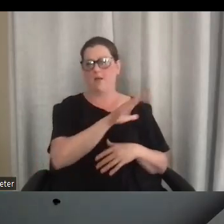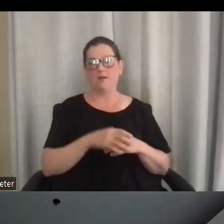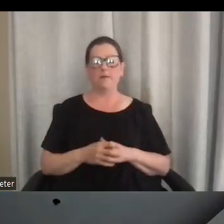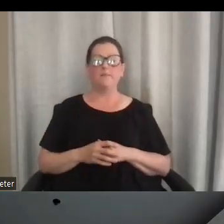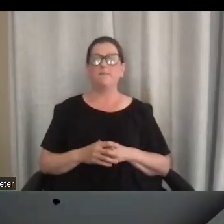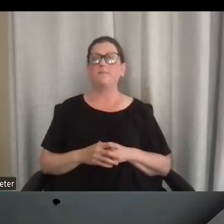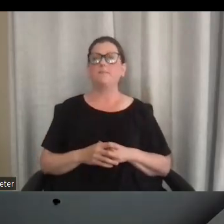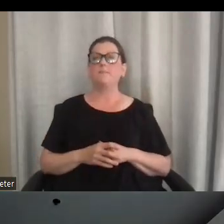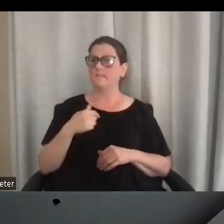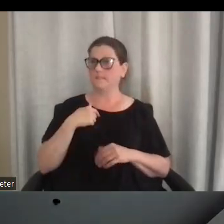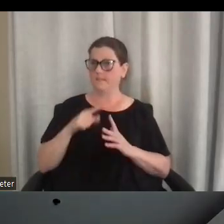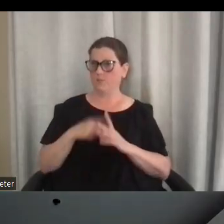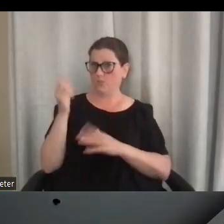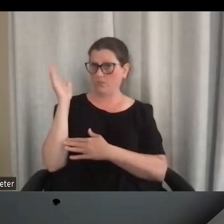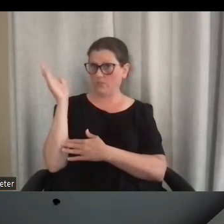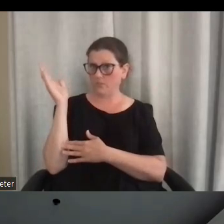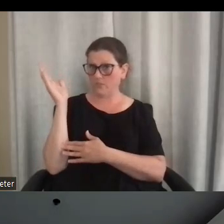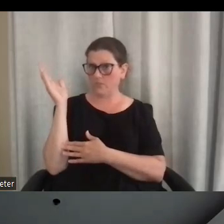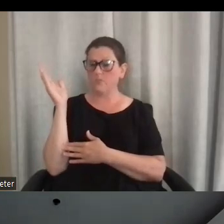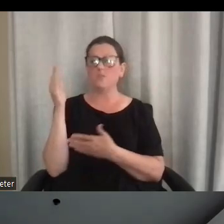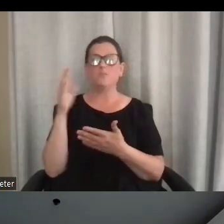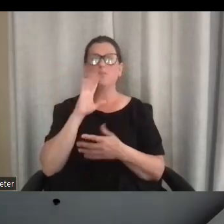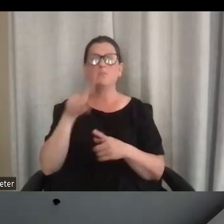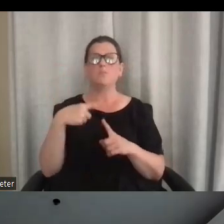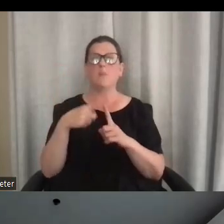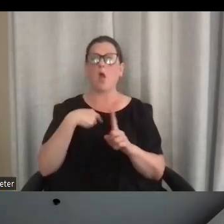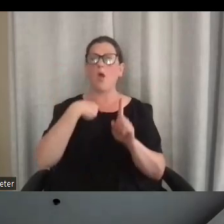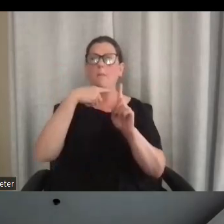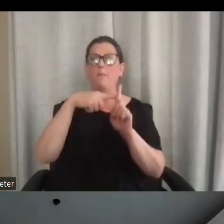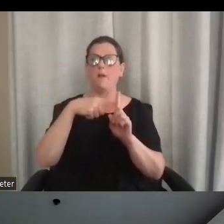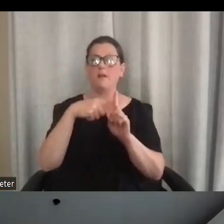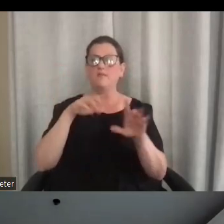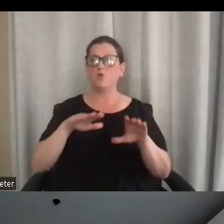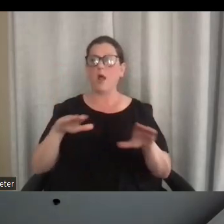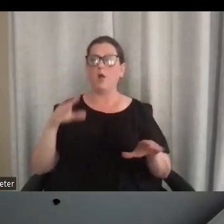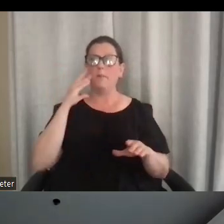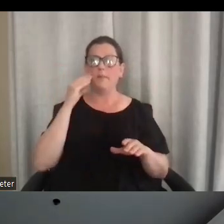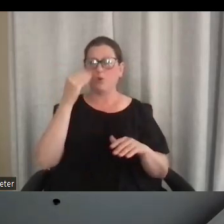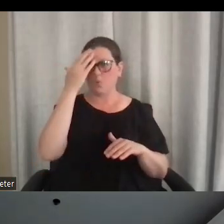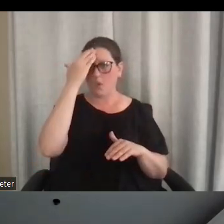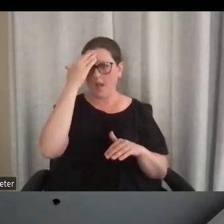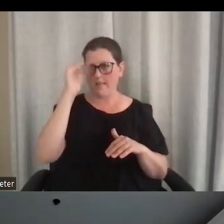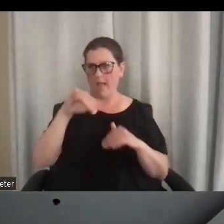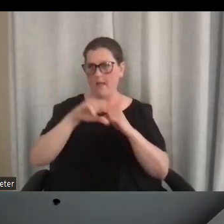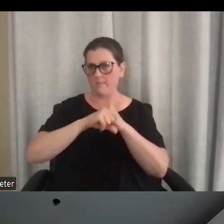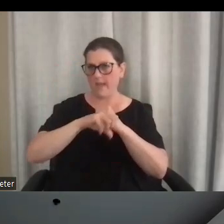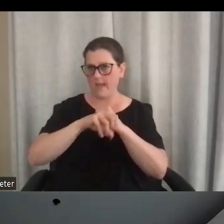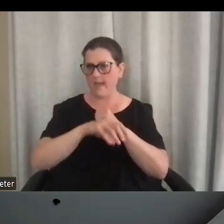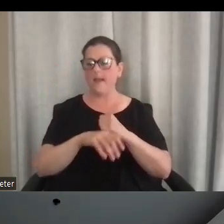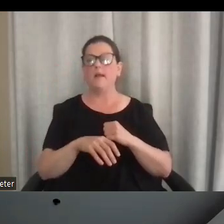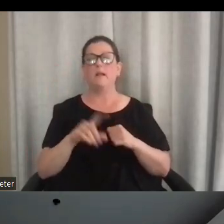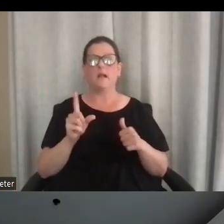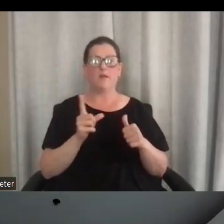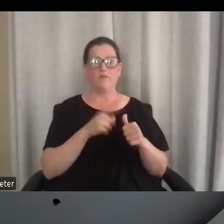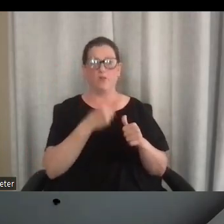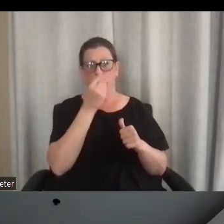I'm gonna start this presentation by discussing our Positive Childhood Experiences Awareness Campaign, first by giving a primer about